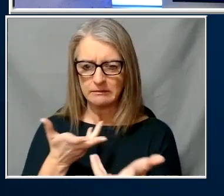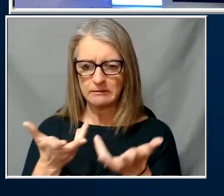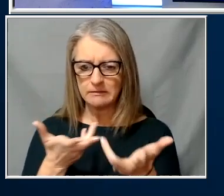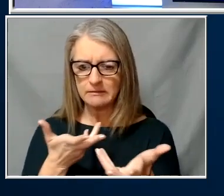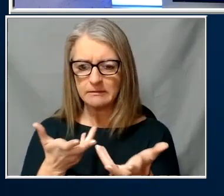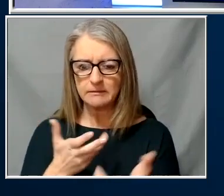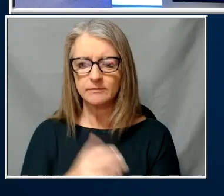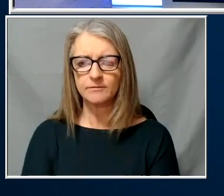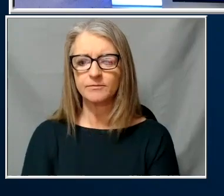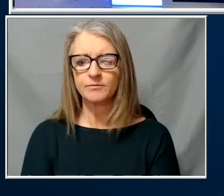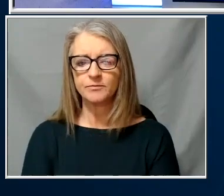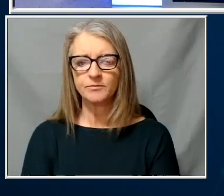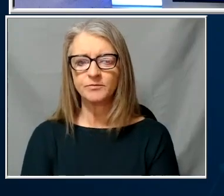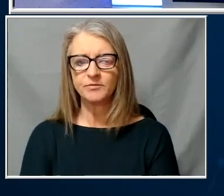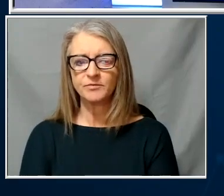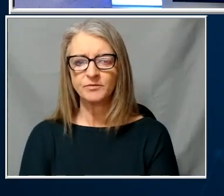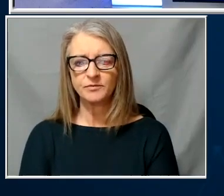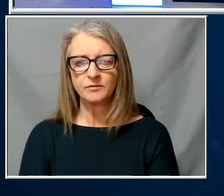diagnosis?